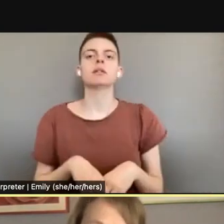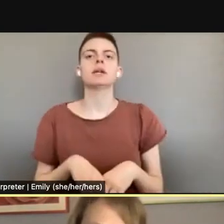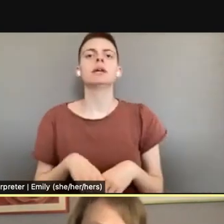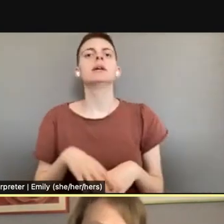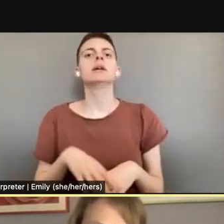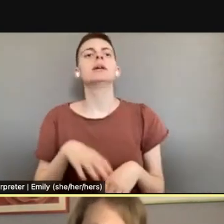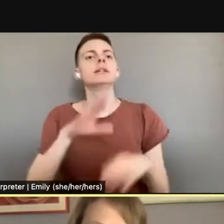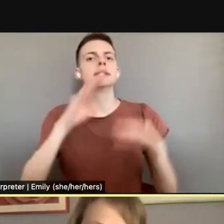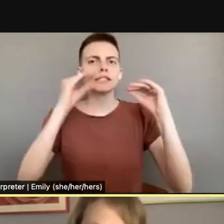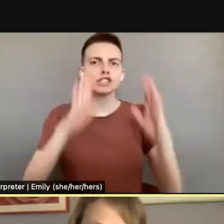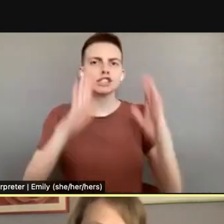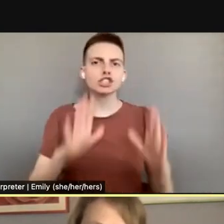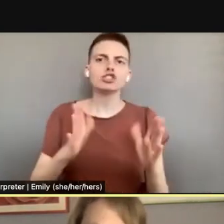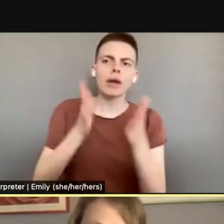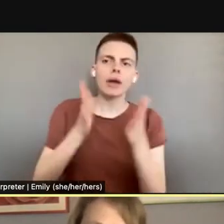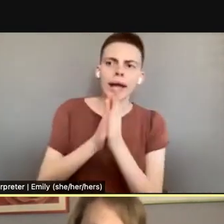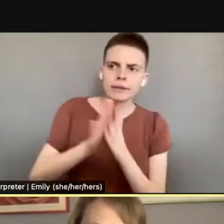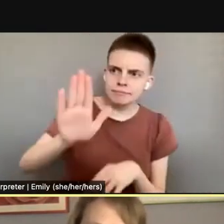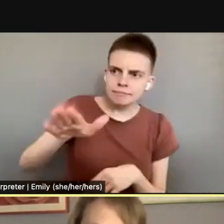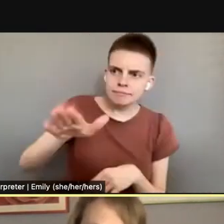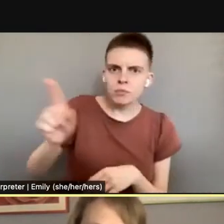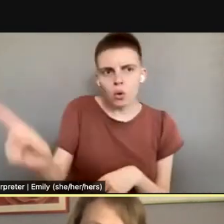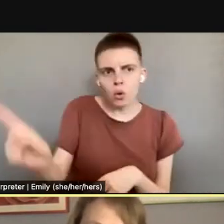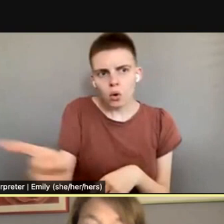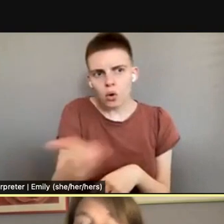color.